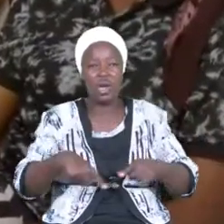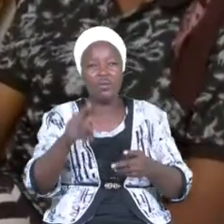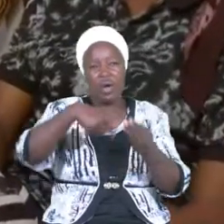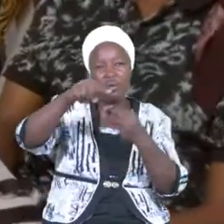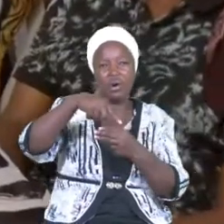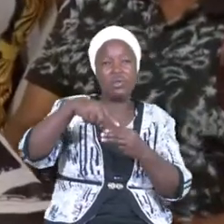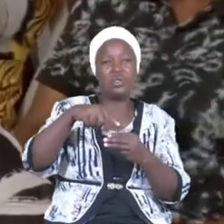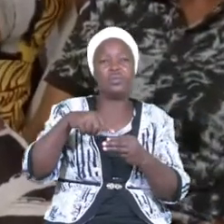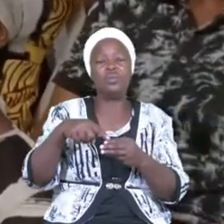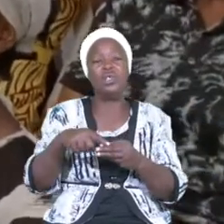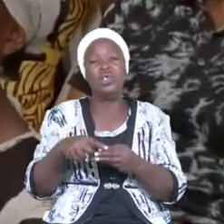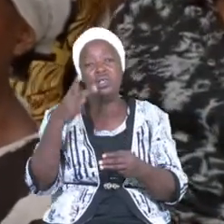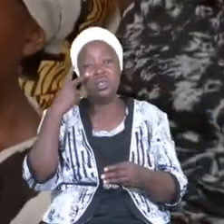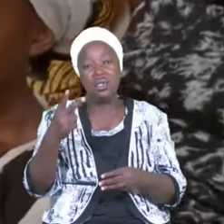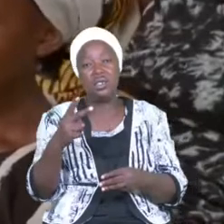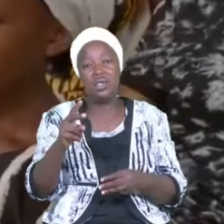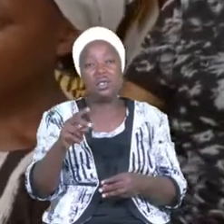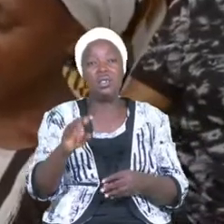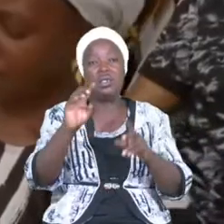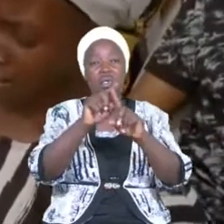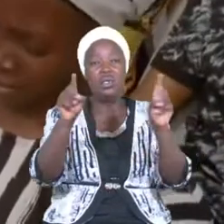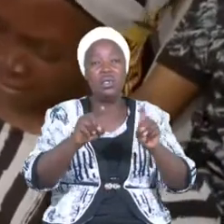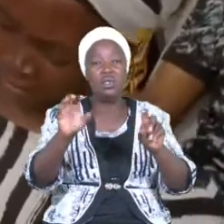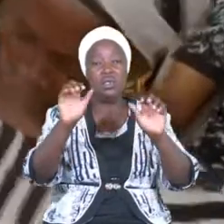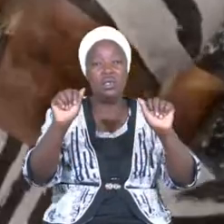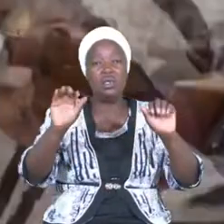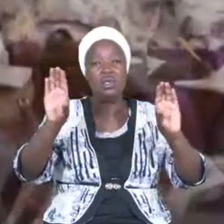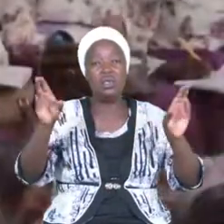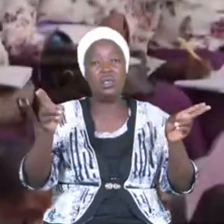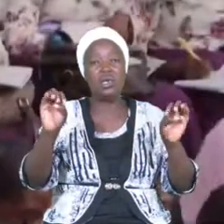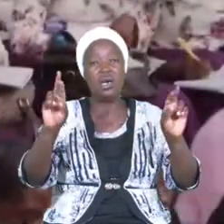at Zechariah